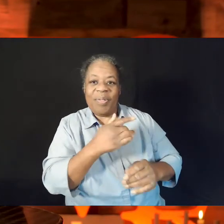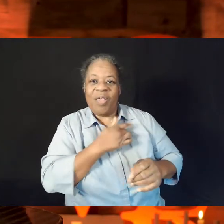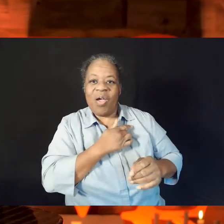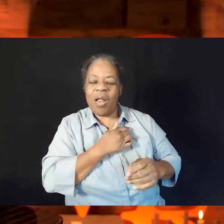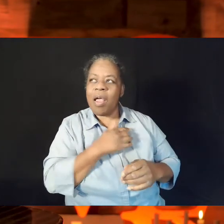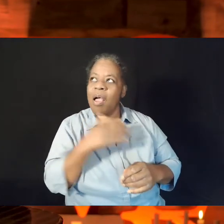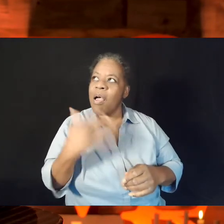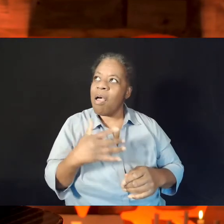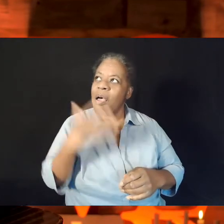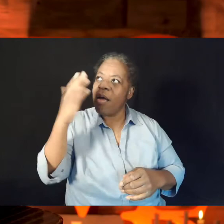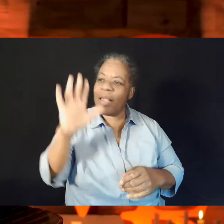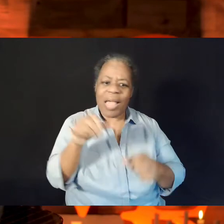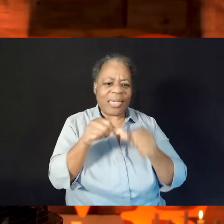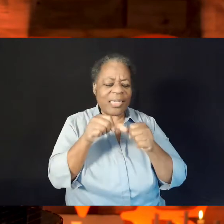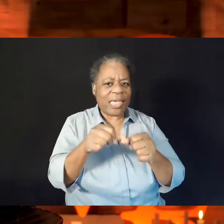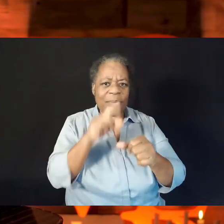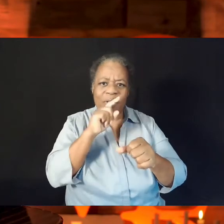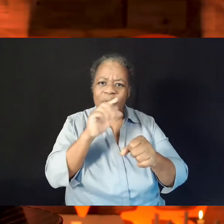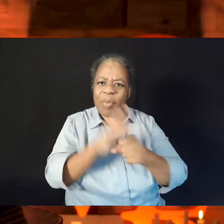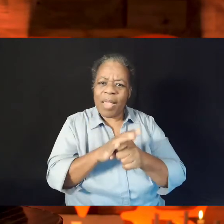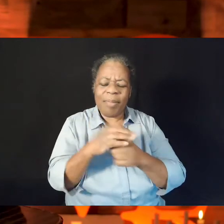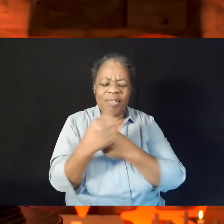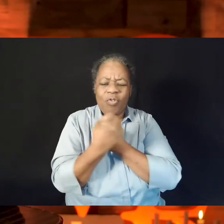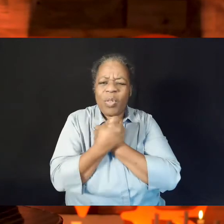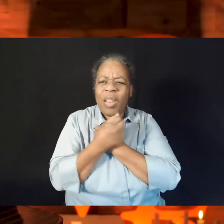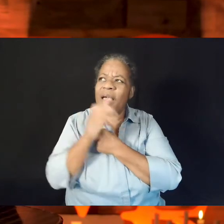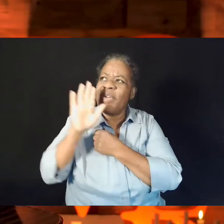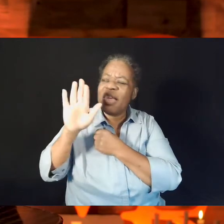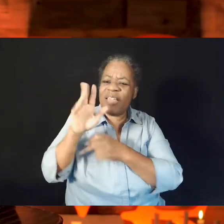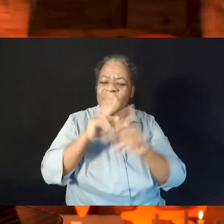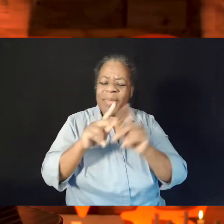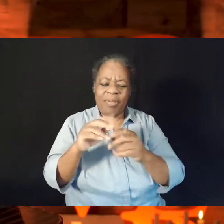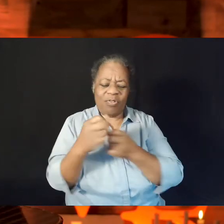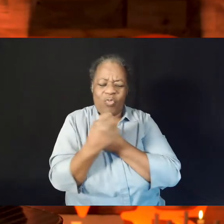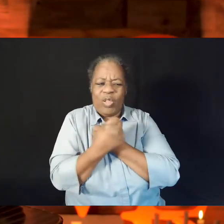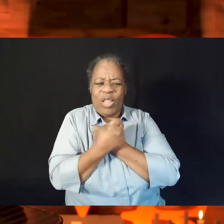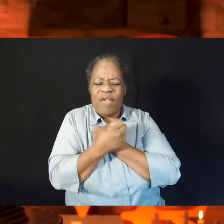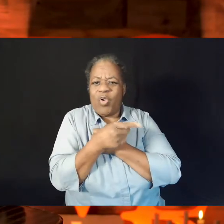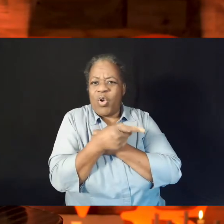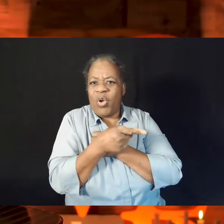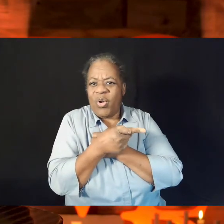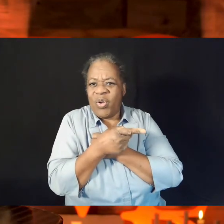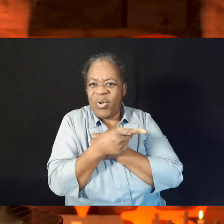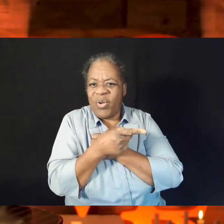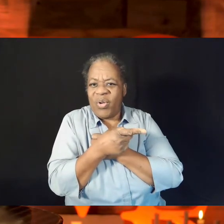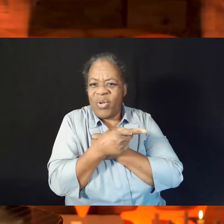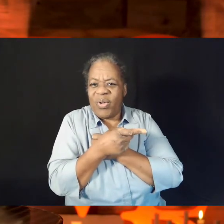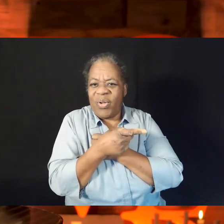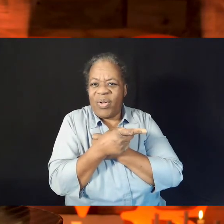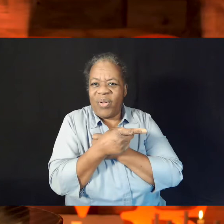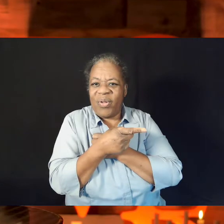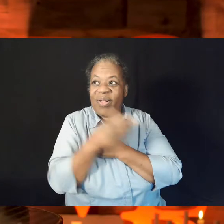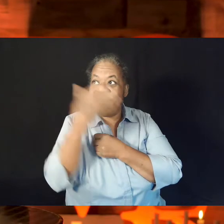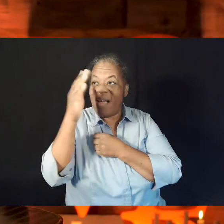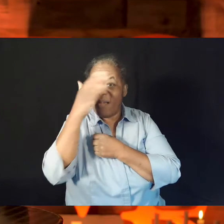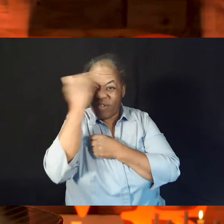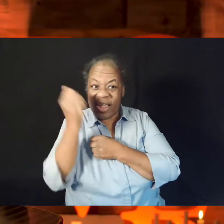promise to love his people, to love her. She had not been forgotten.